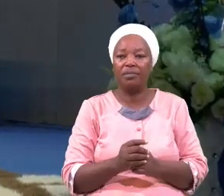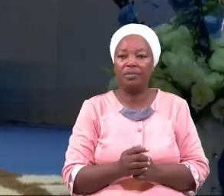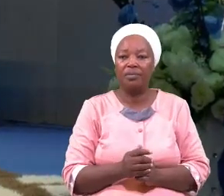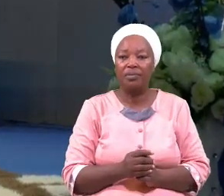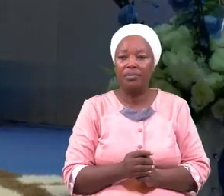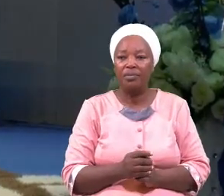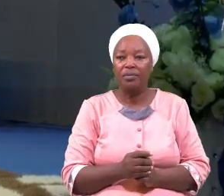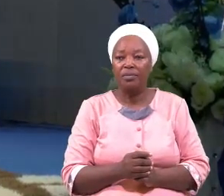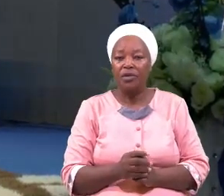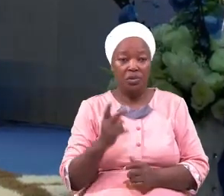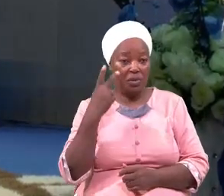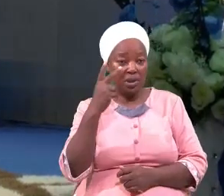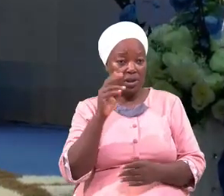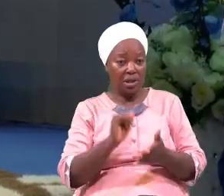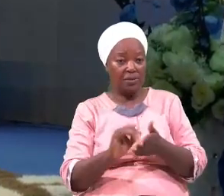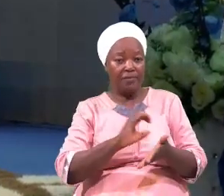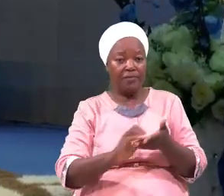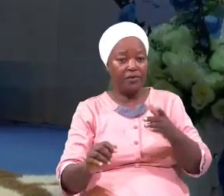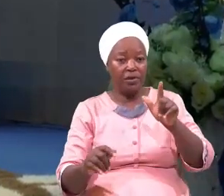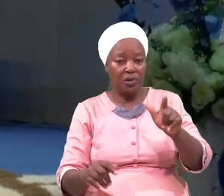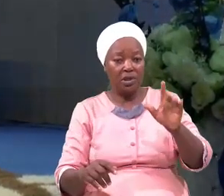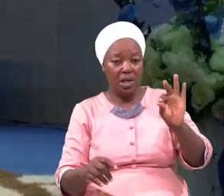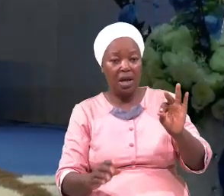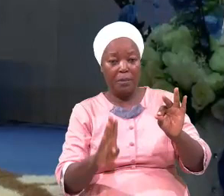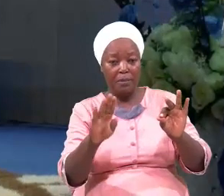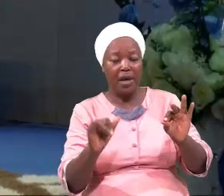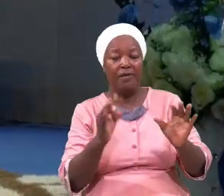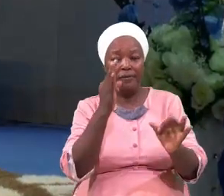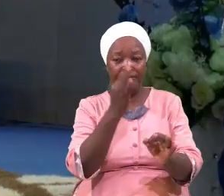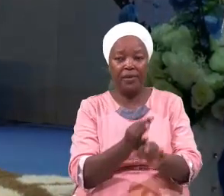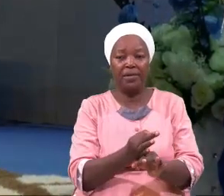You see that verse 29, by faith.